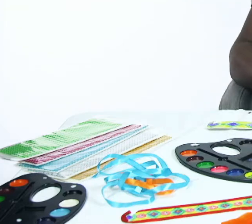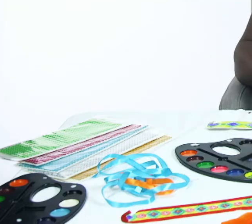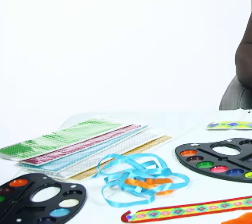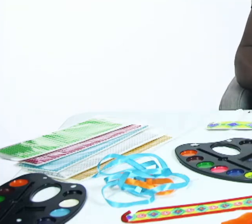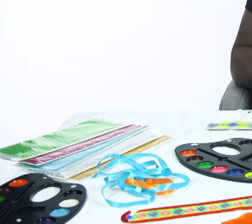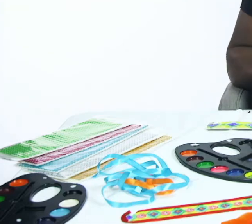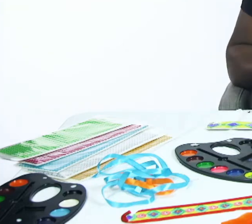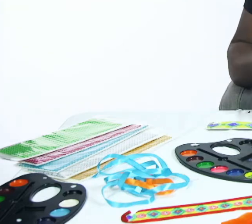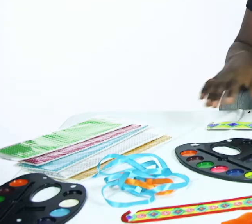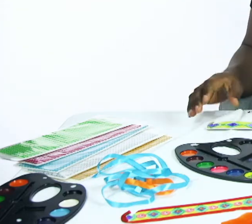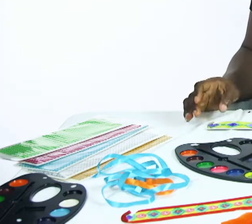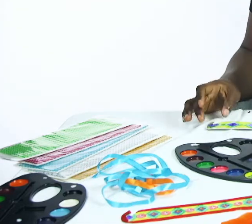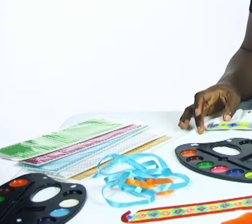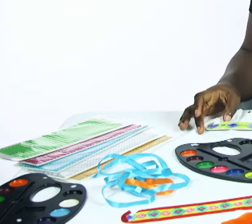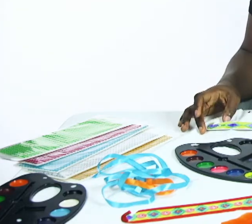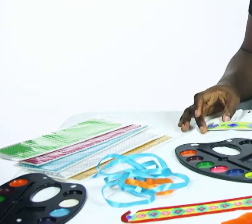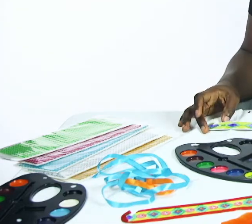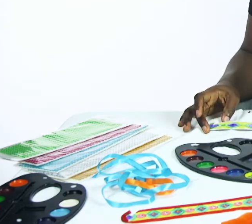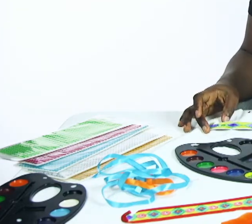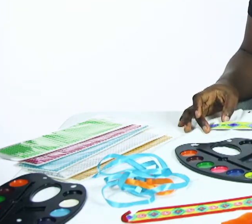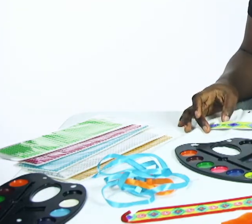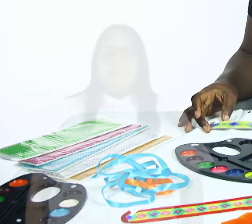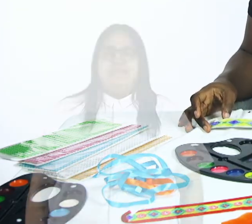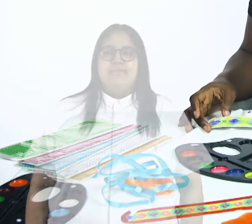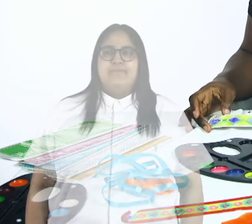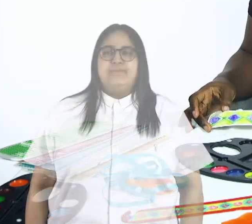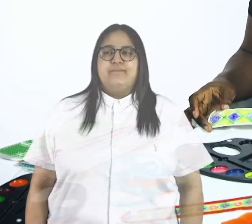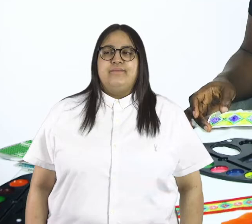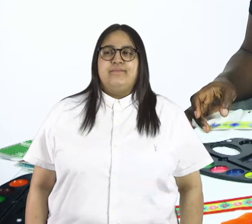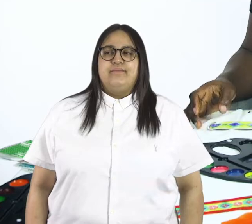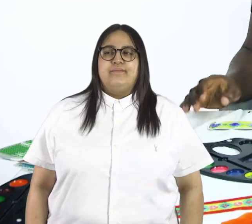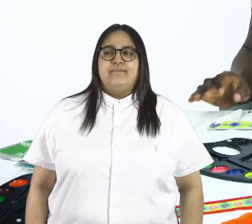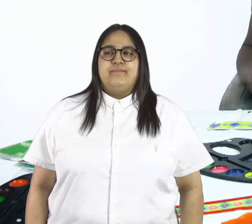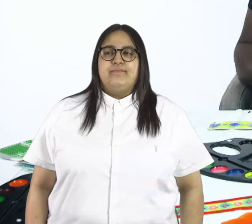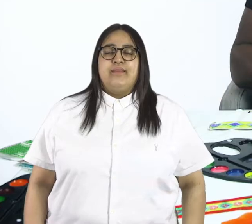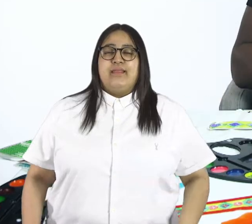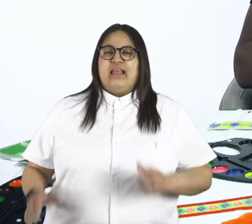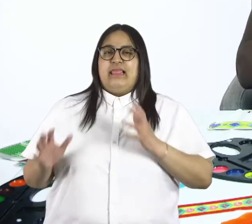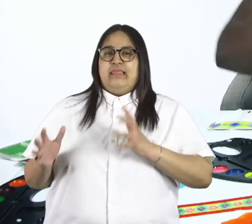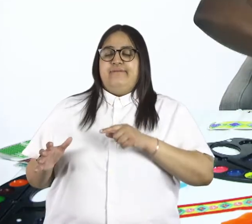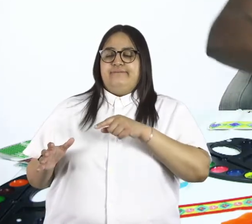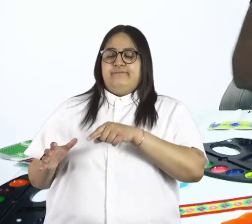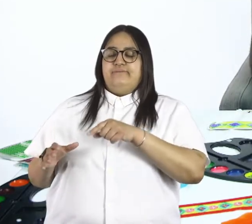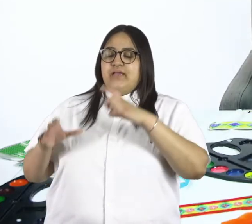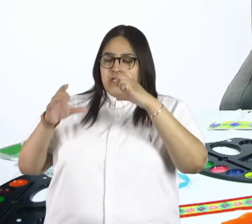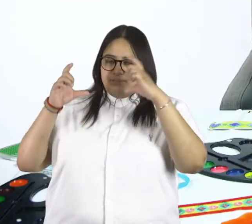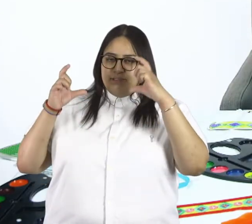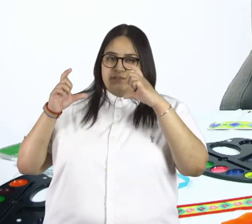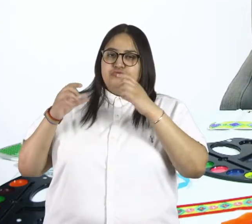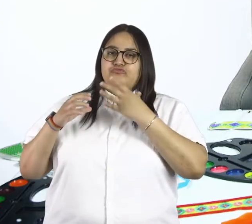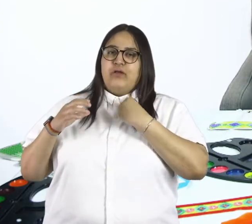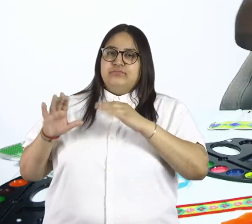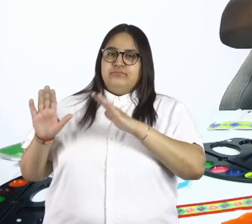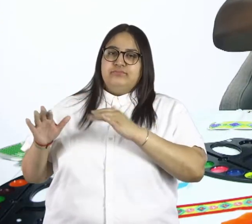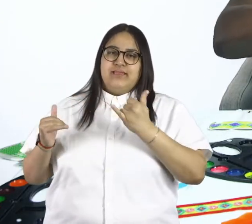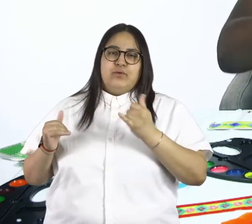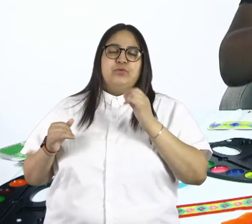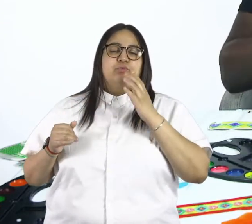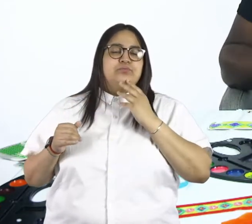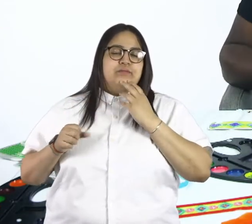Okay, now that we've given time for our headpiece to dry, we're now going to apply some glitter. So you're going to